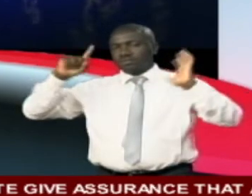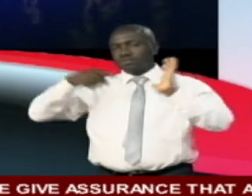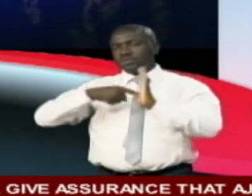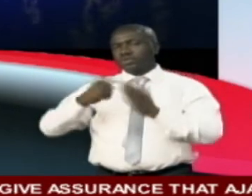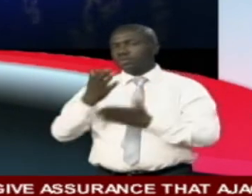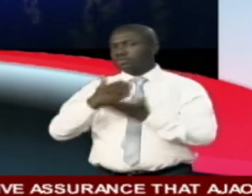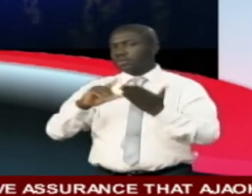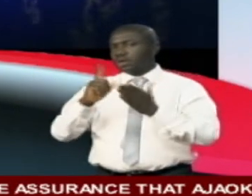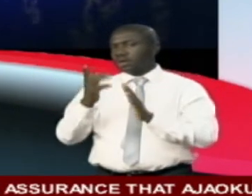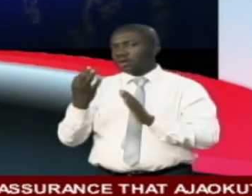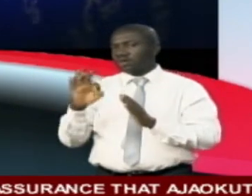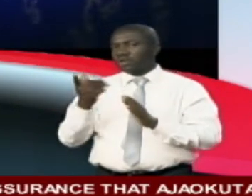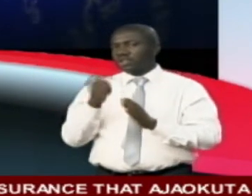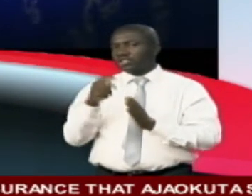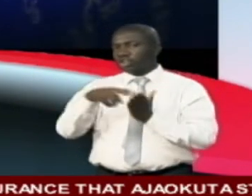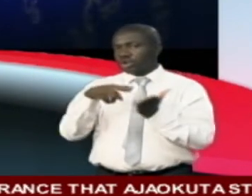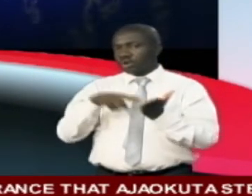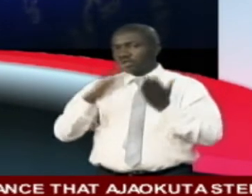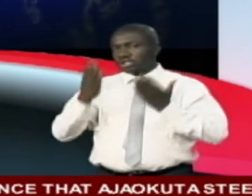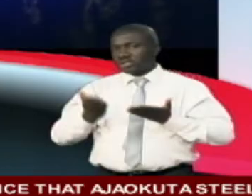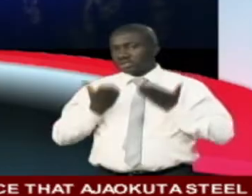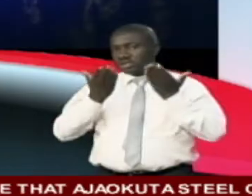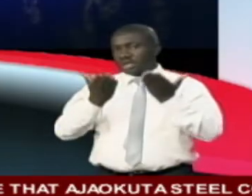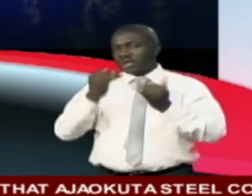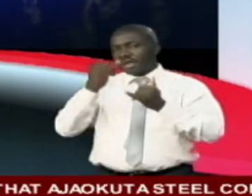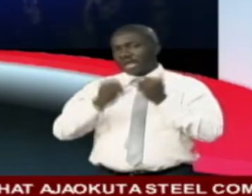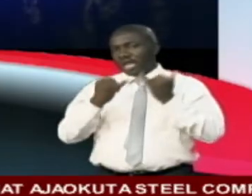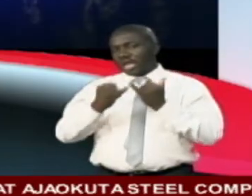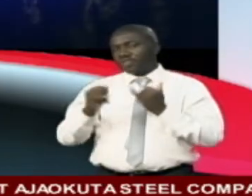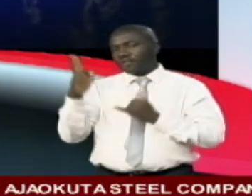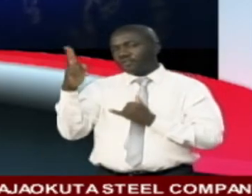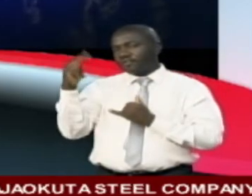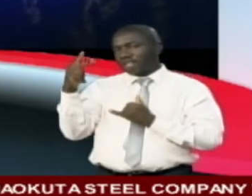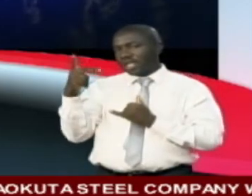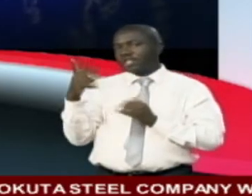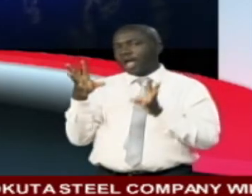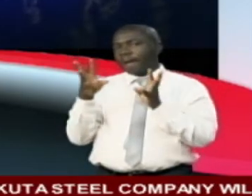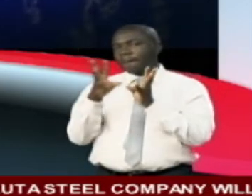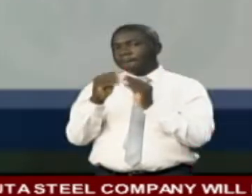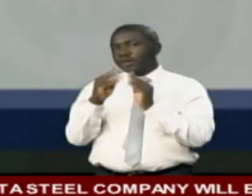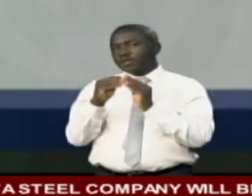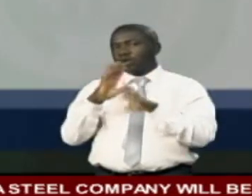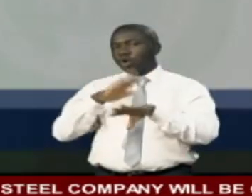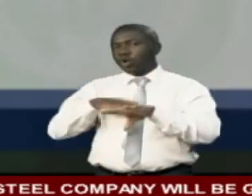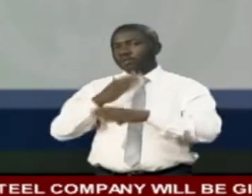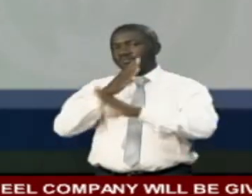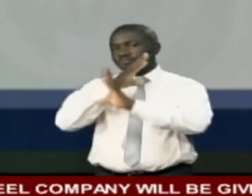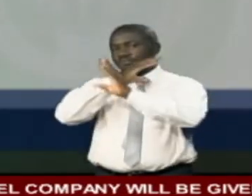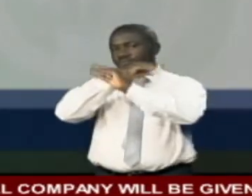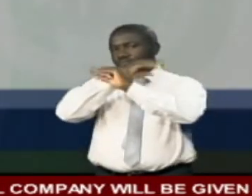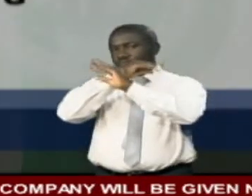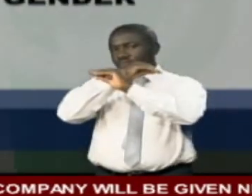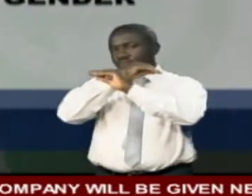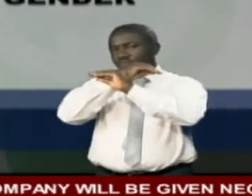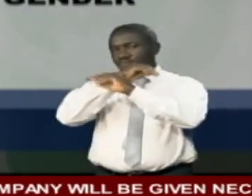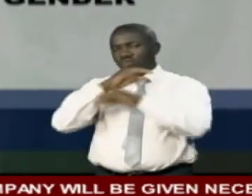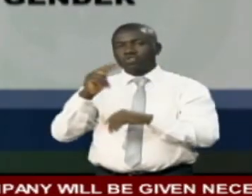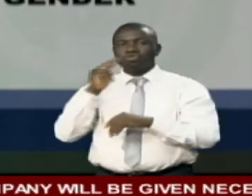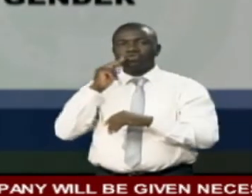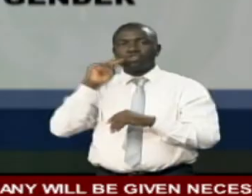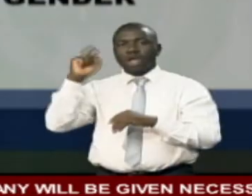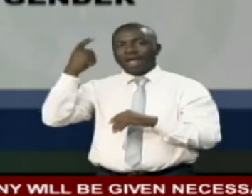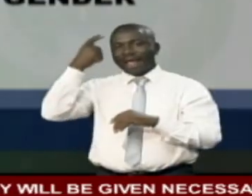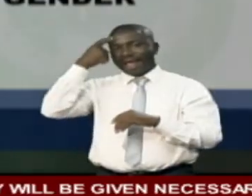communique issued at the end of its 13th virtual meeting on COVID-19. Nigerian Governors Forum is